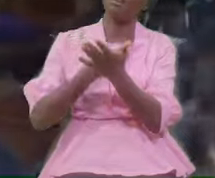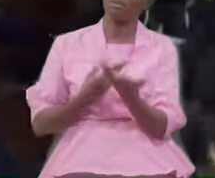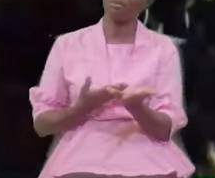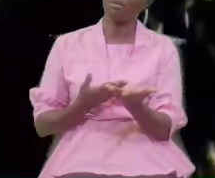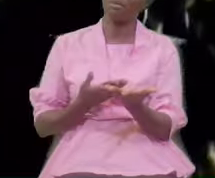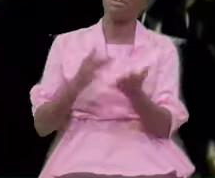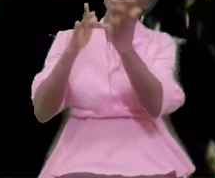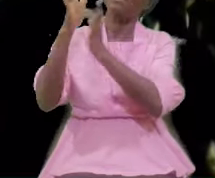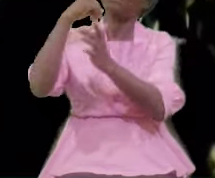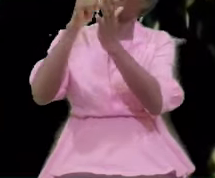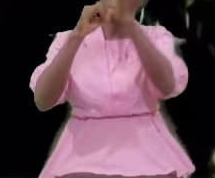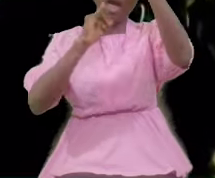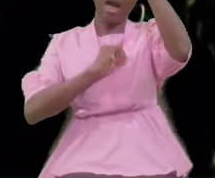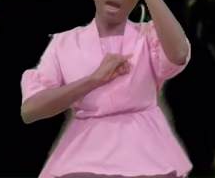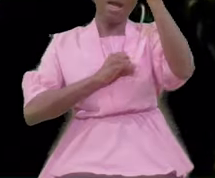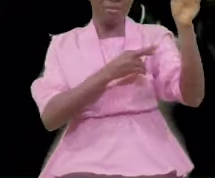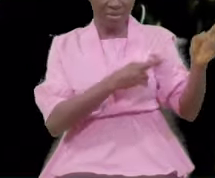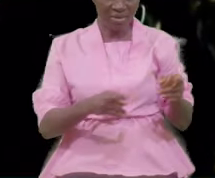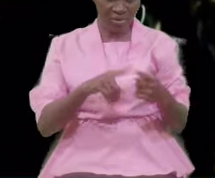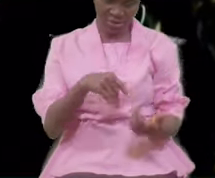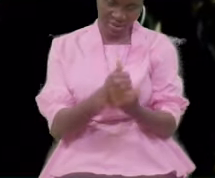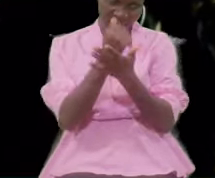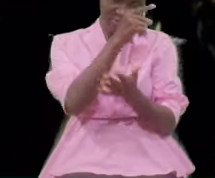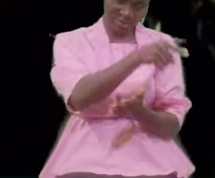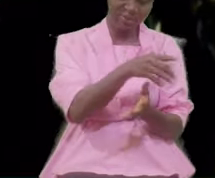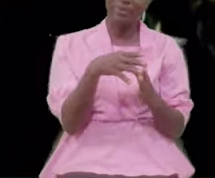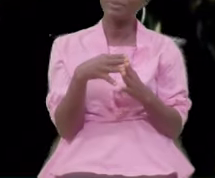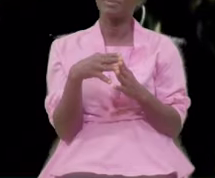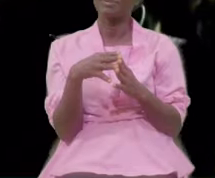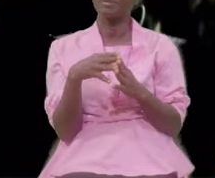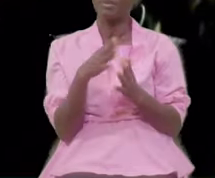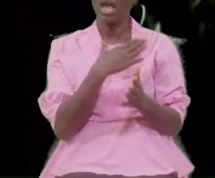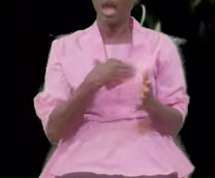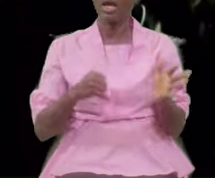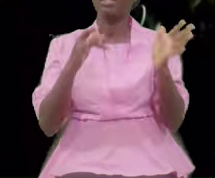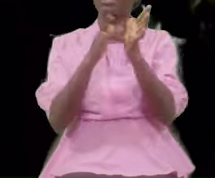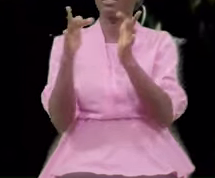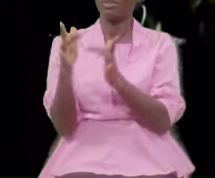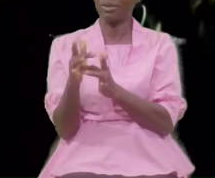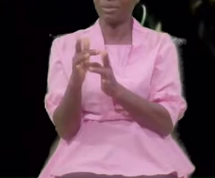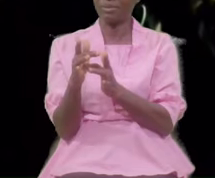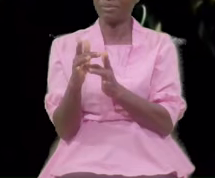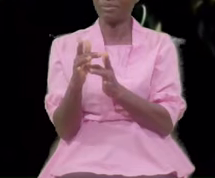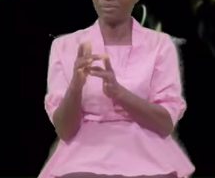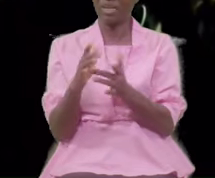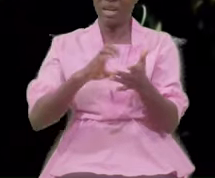to help you ko sa pagt Jesus removed the